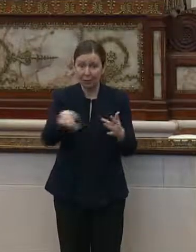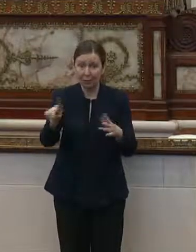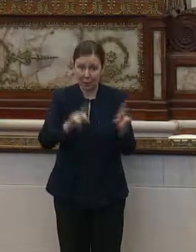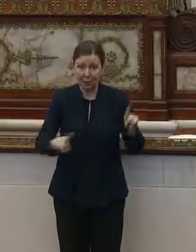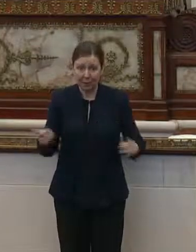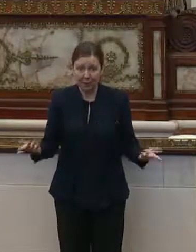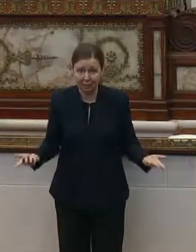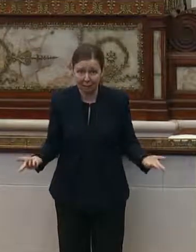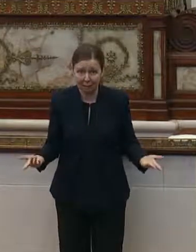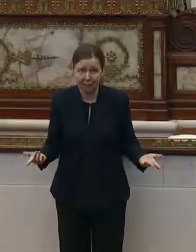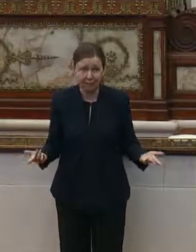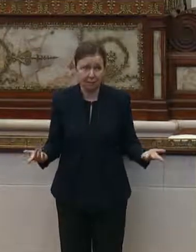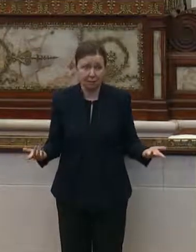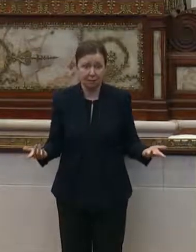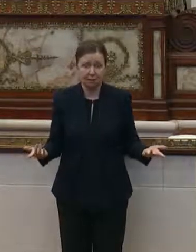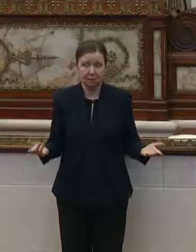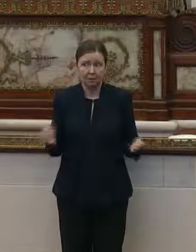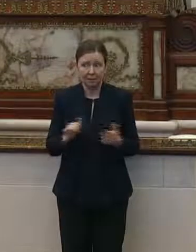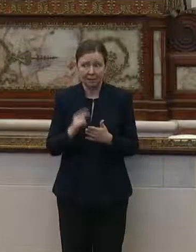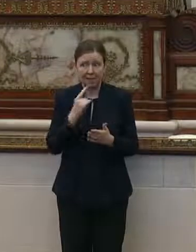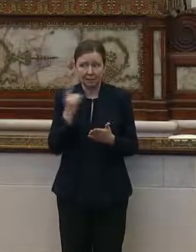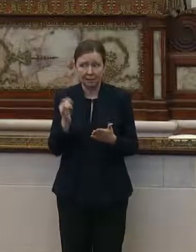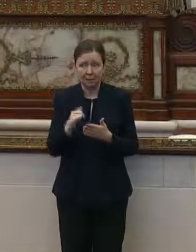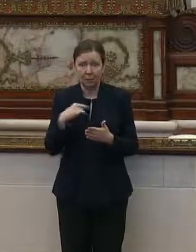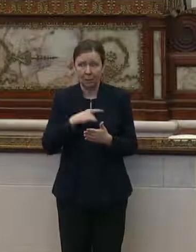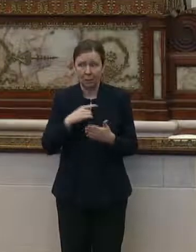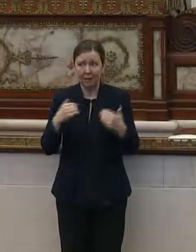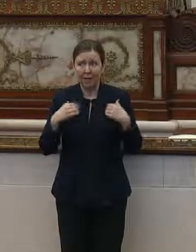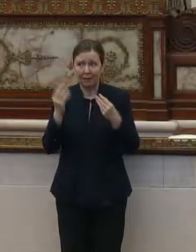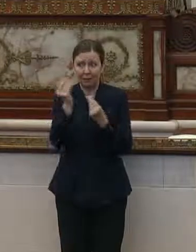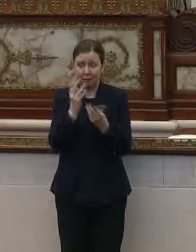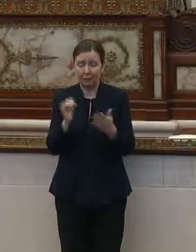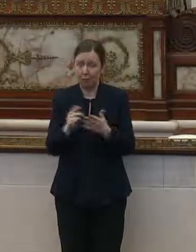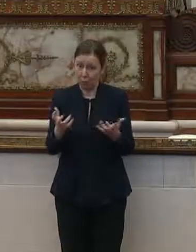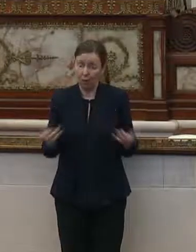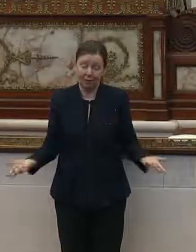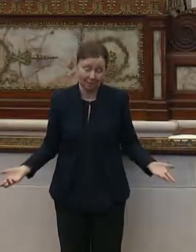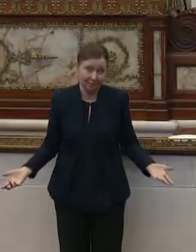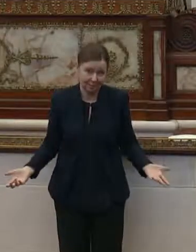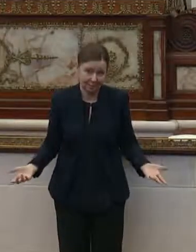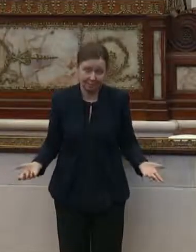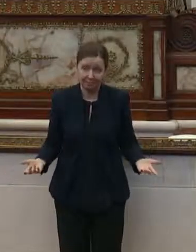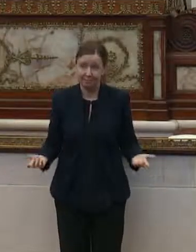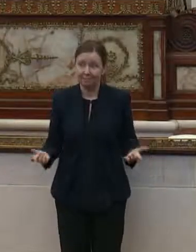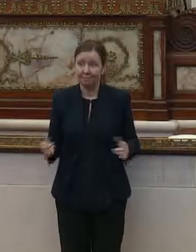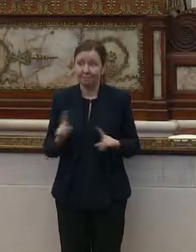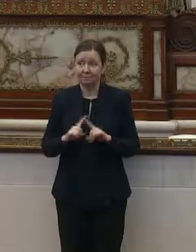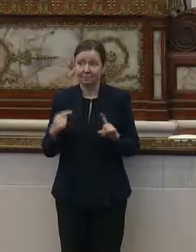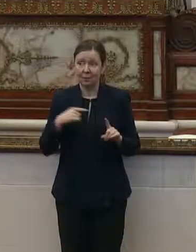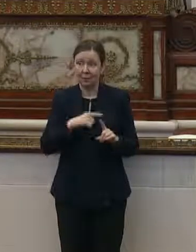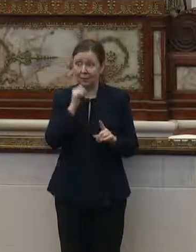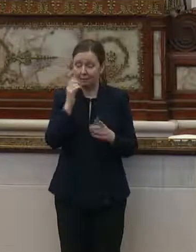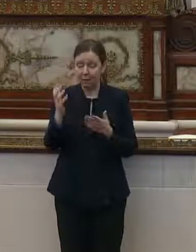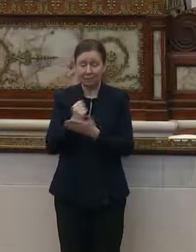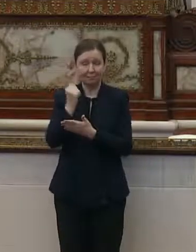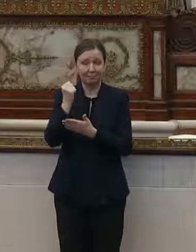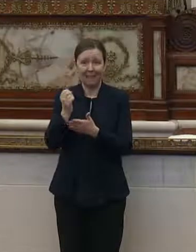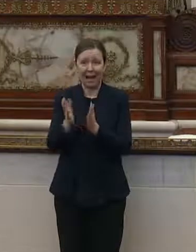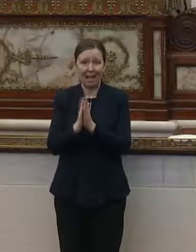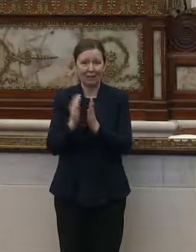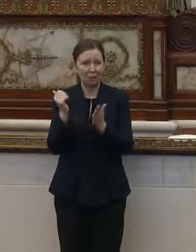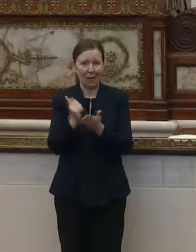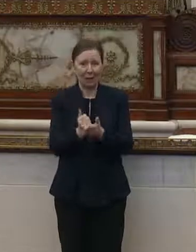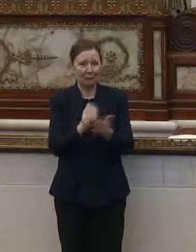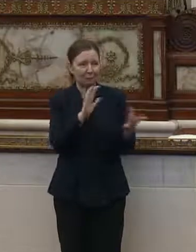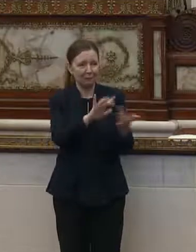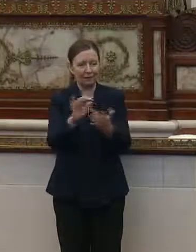populations, then I think that says something, that we have the information that you're looking for, and yet we haven't been tapped to be able to put you in